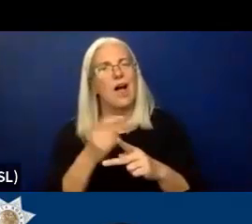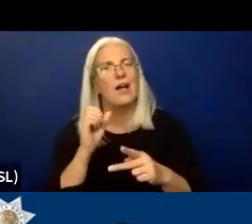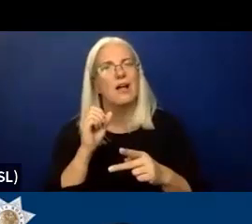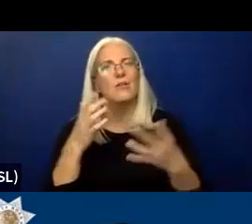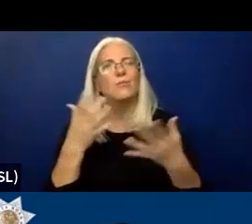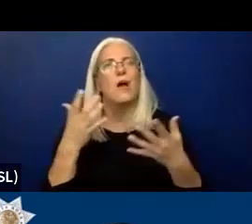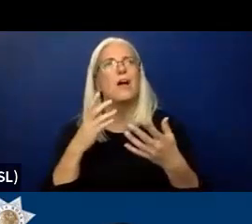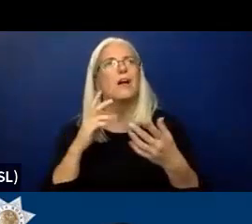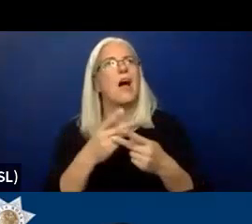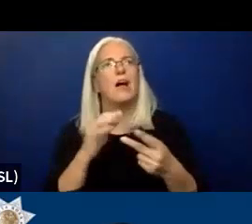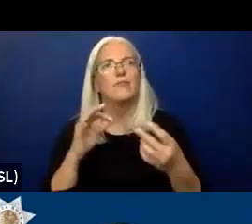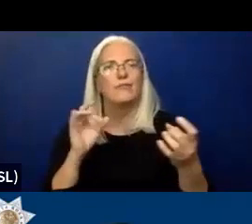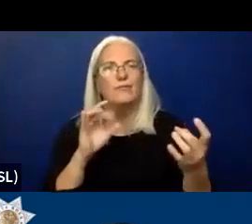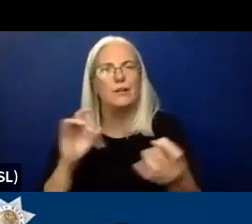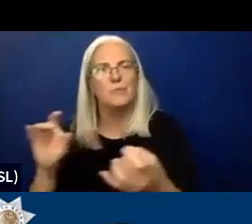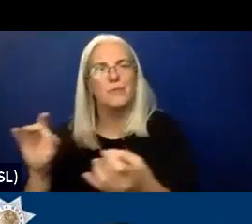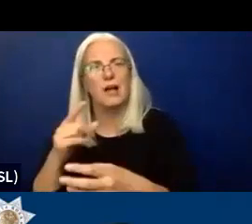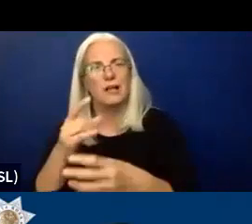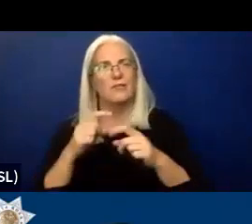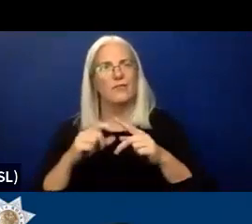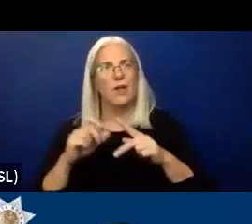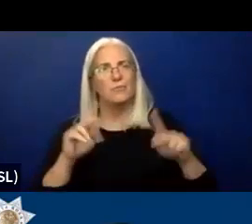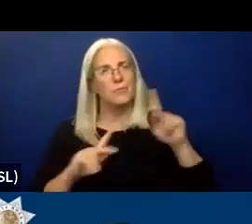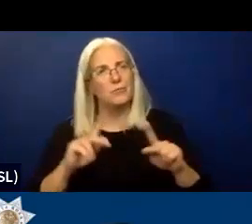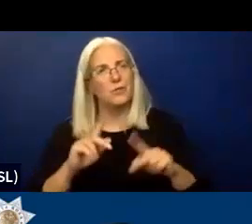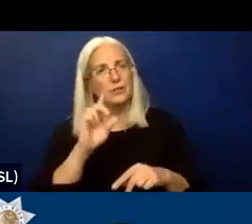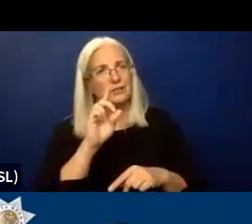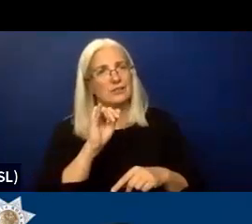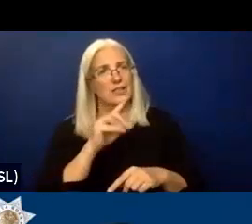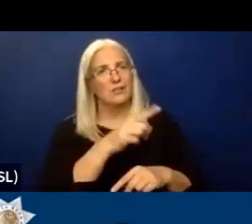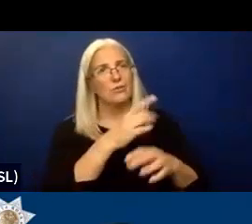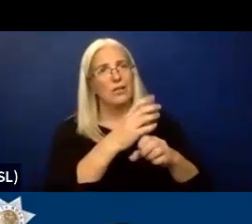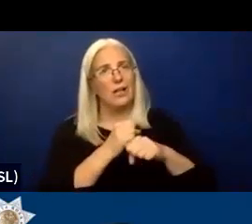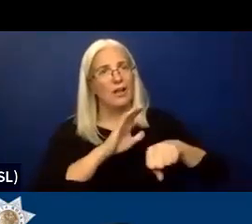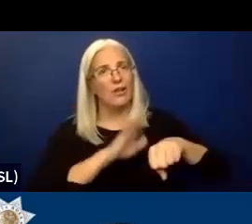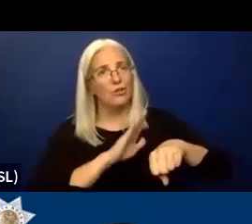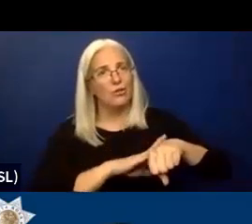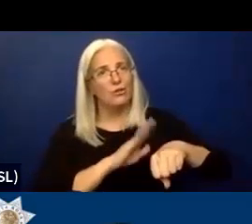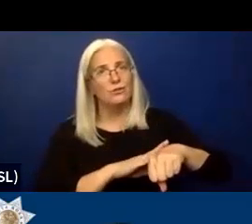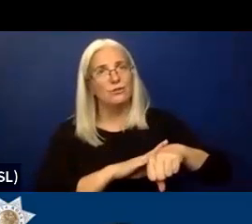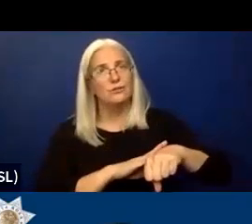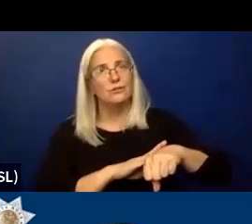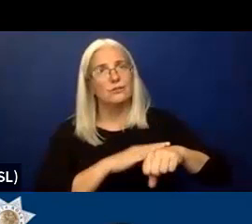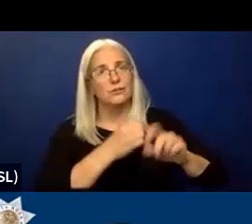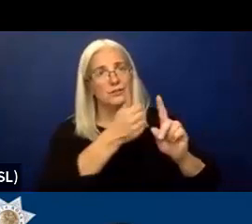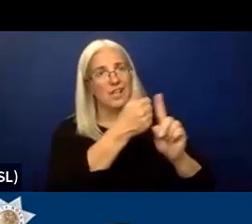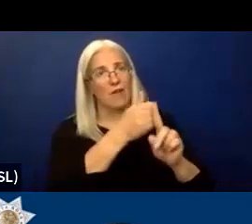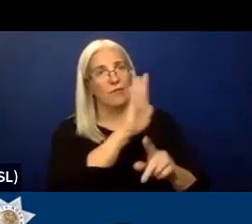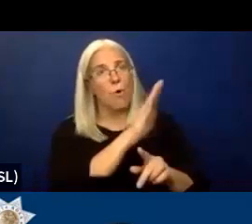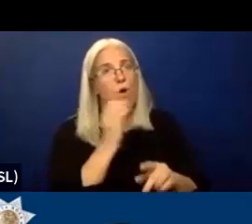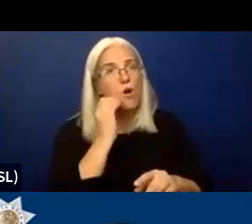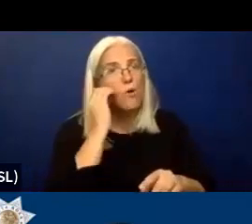two, I wondered if you have received alerts, if you personally observed a difference